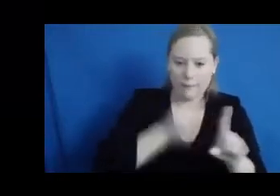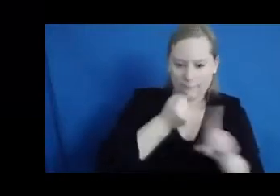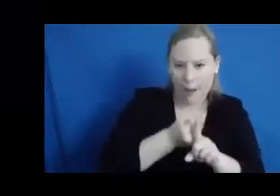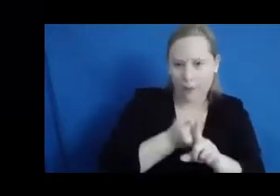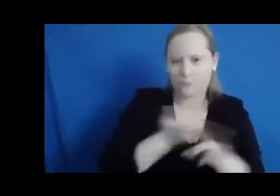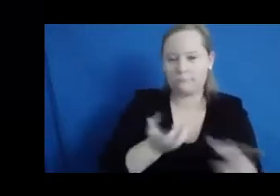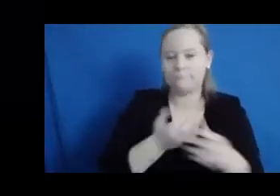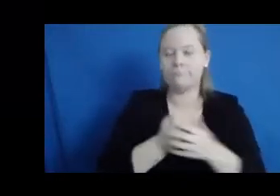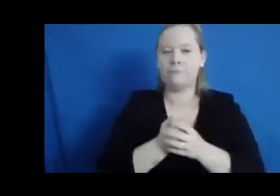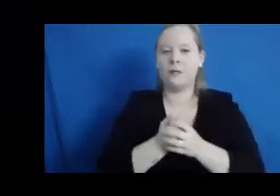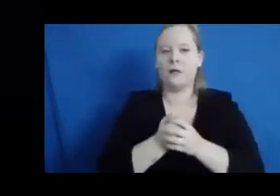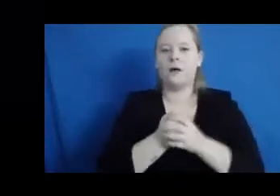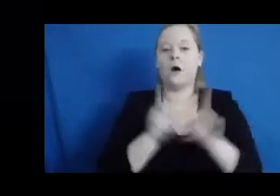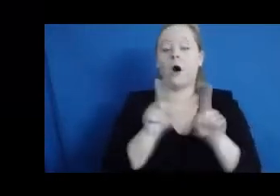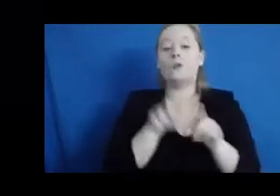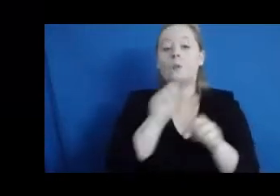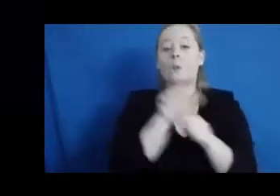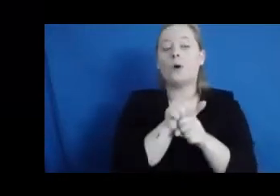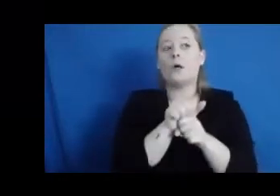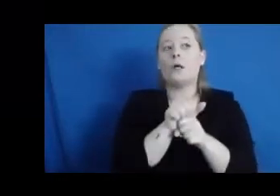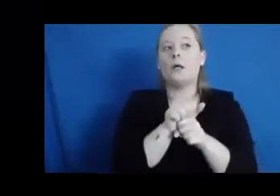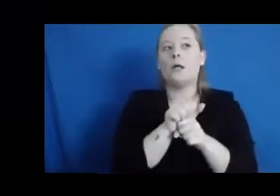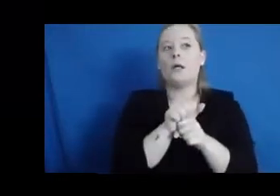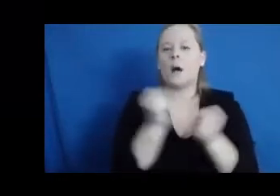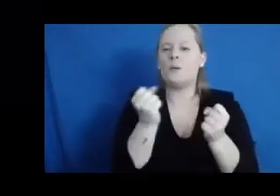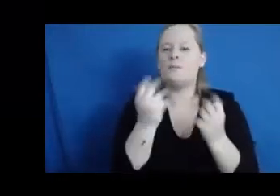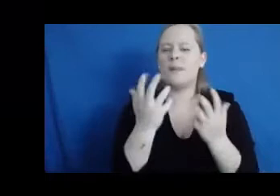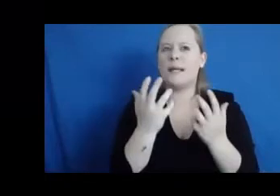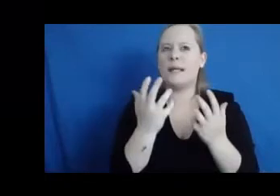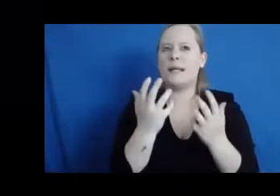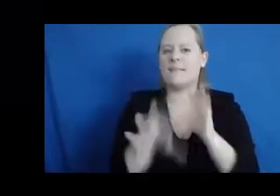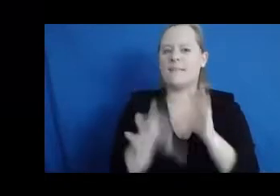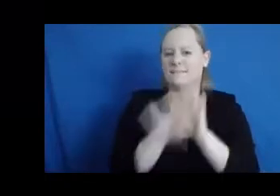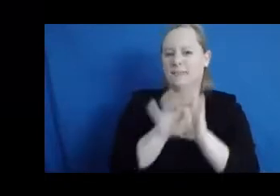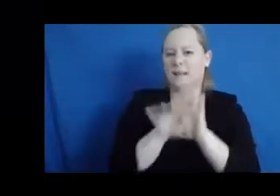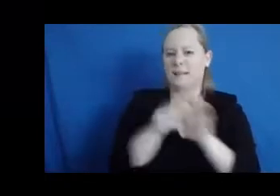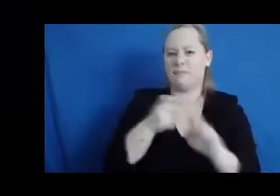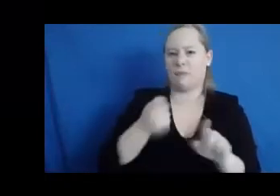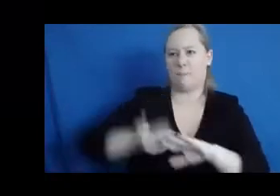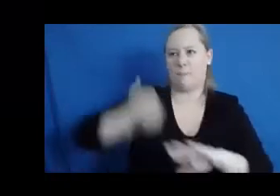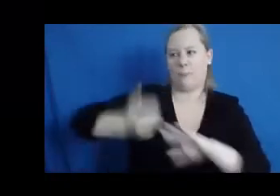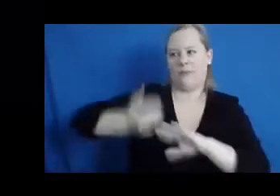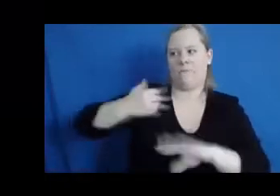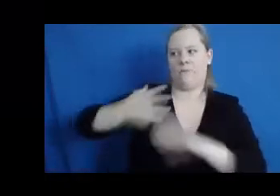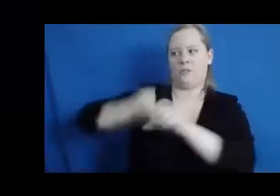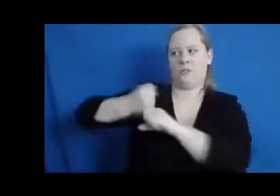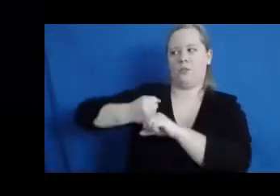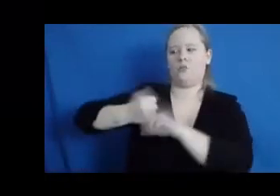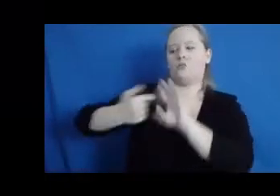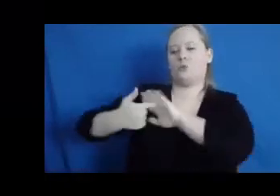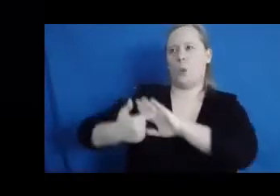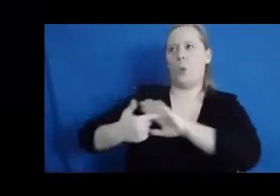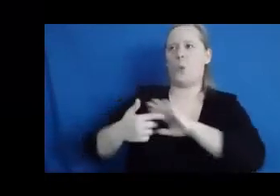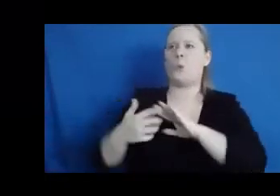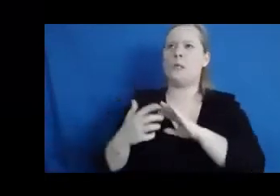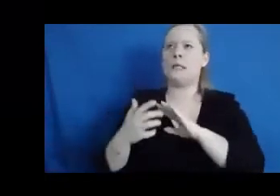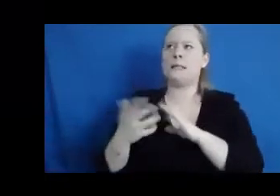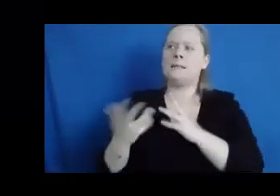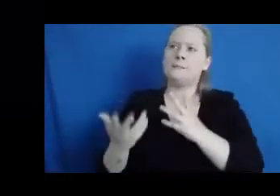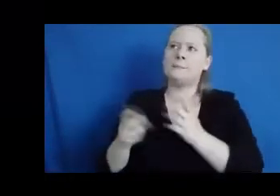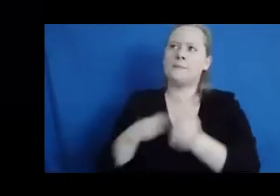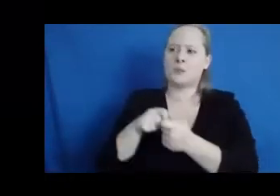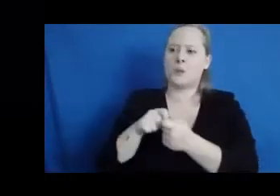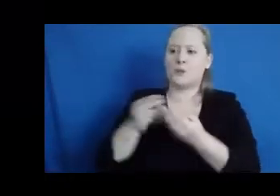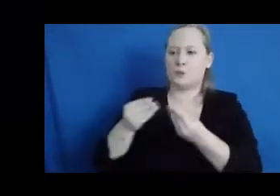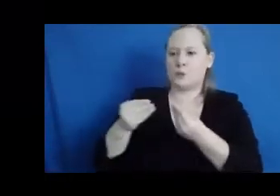working on a number of the findings from previous years showed certain dissolved constituents